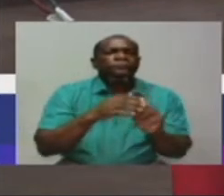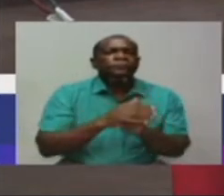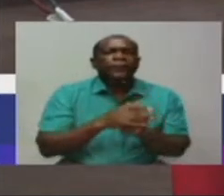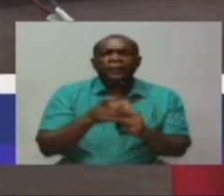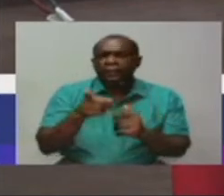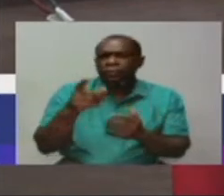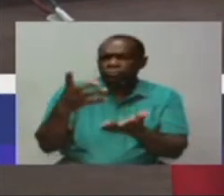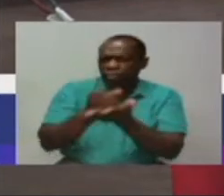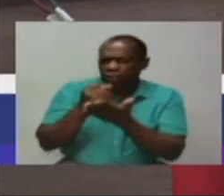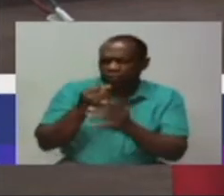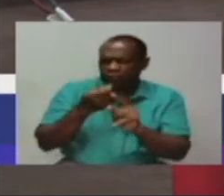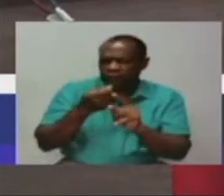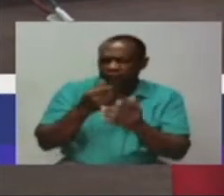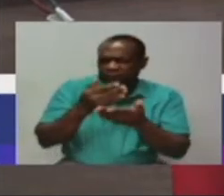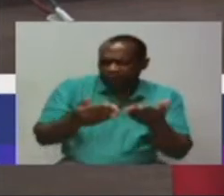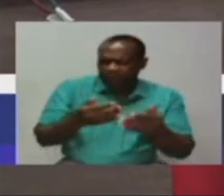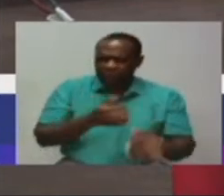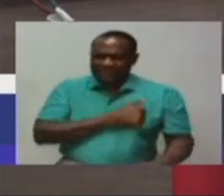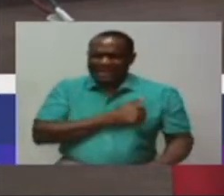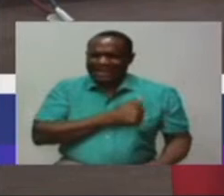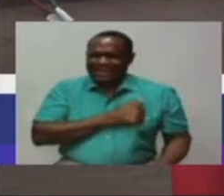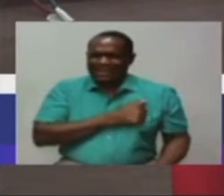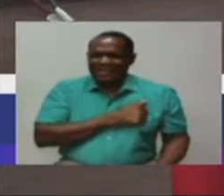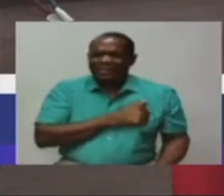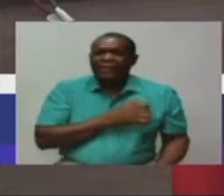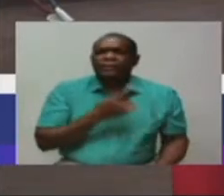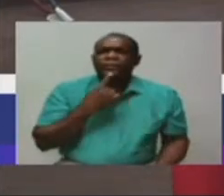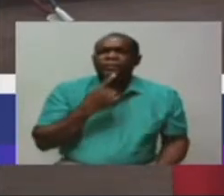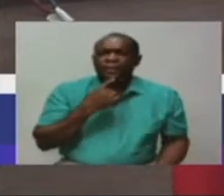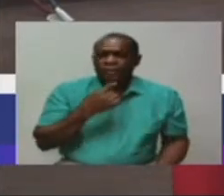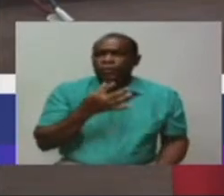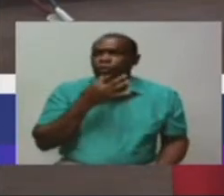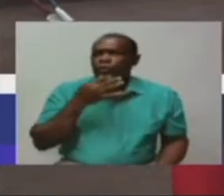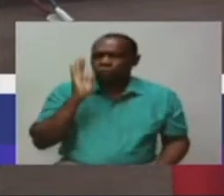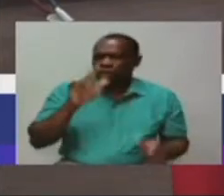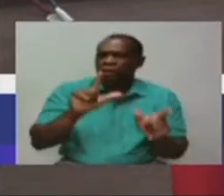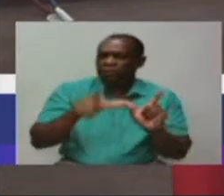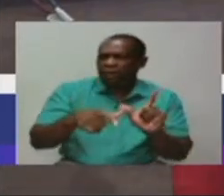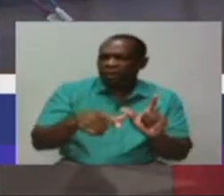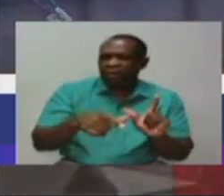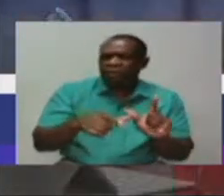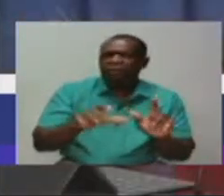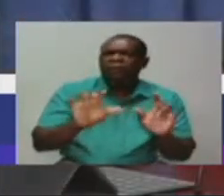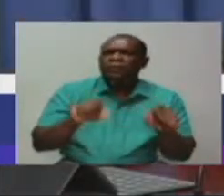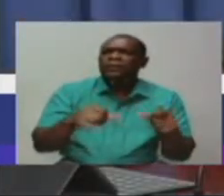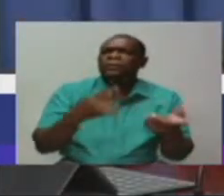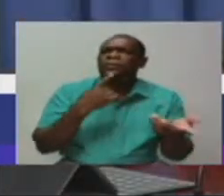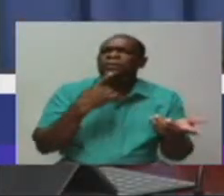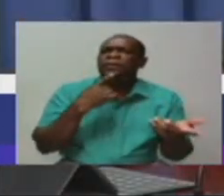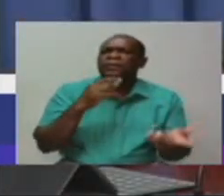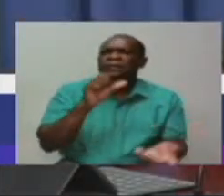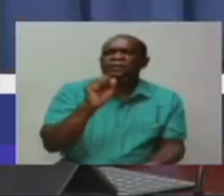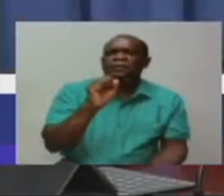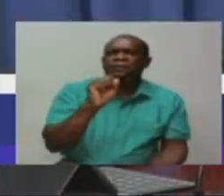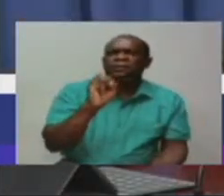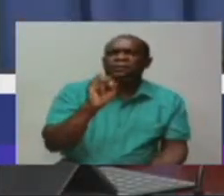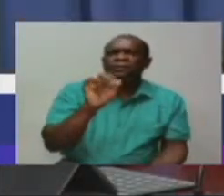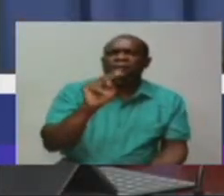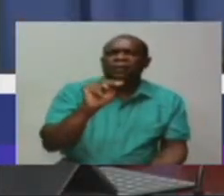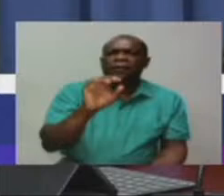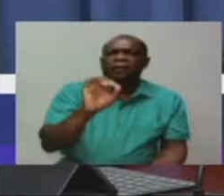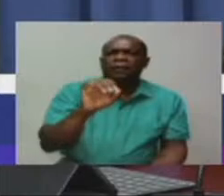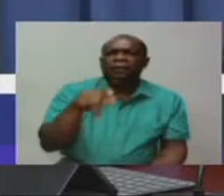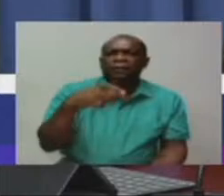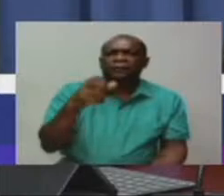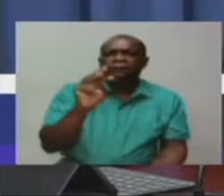with Sinopharm? How many do we still have, and when is it expiring? Oh, so thanks. So the Sinopharm batch has a